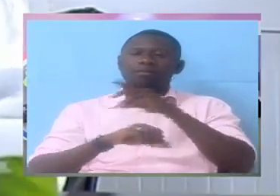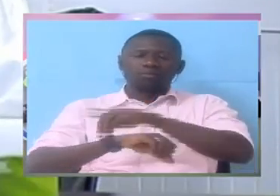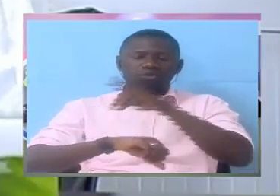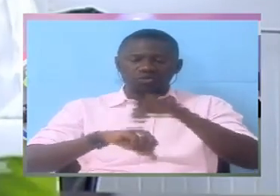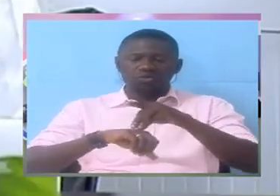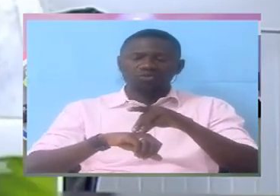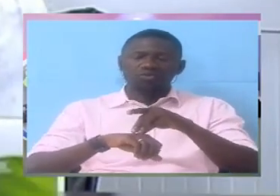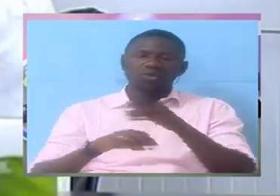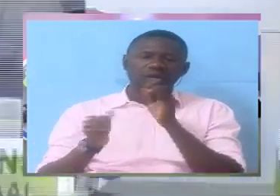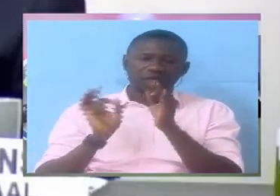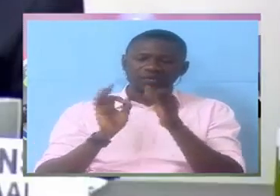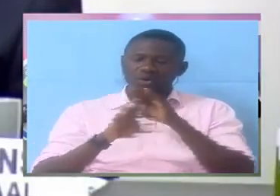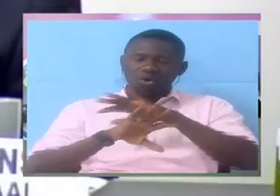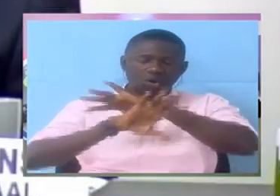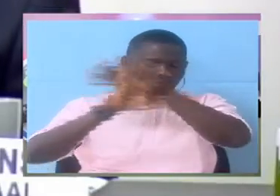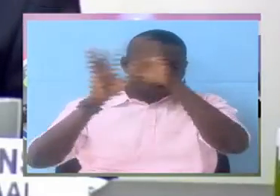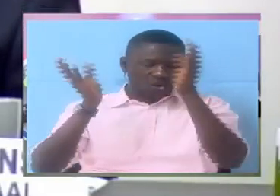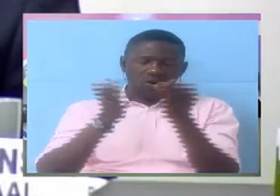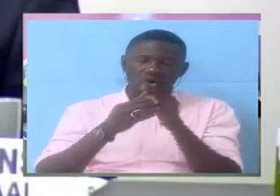all these things to you. Mr. Witness,